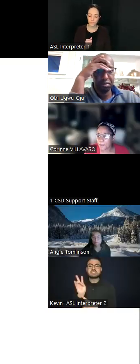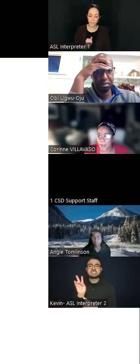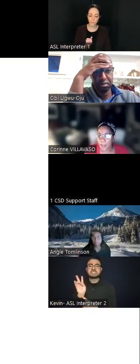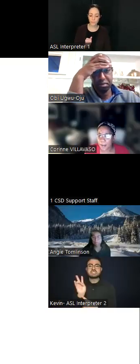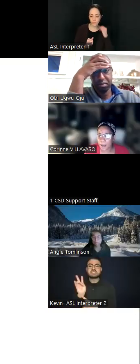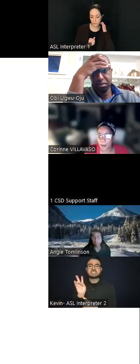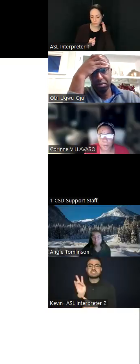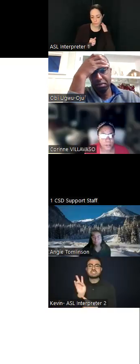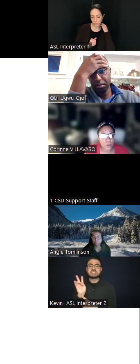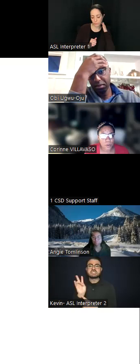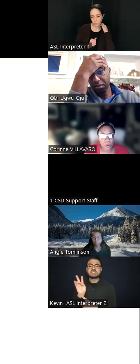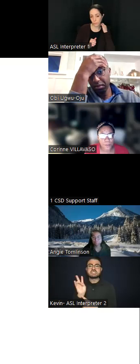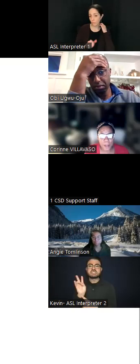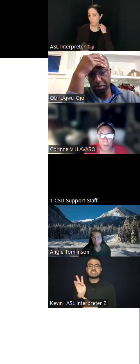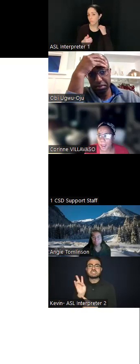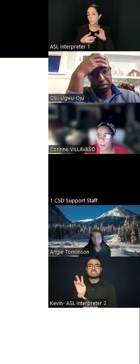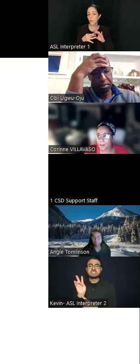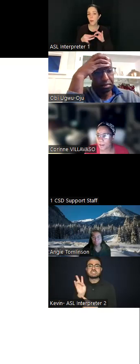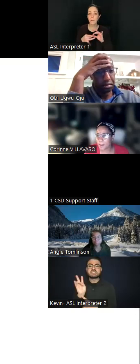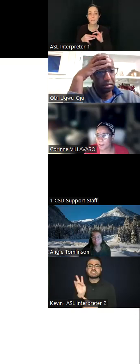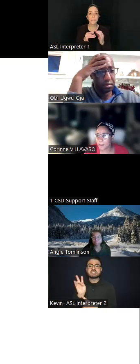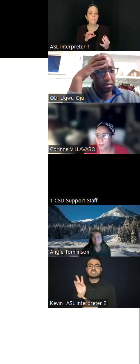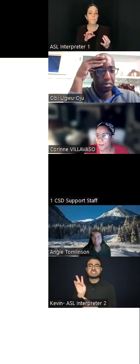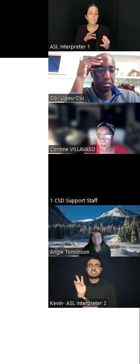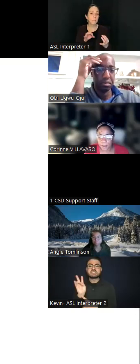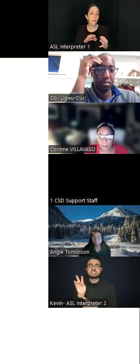Do we have any comments or feedback?